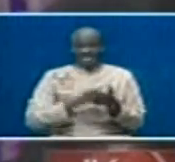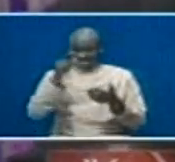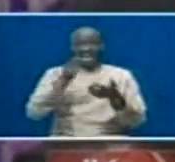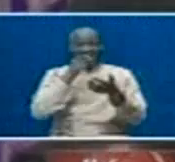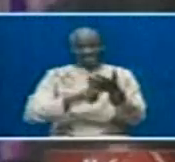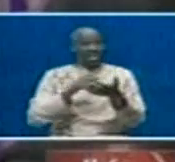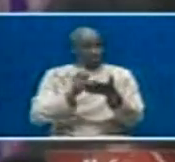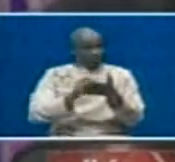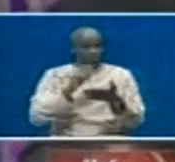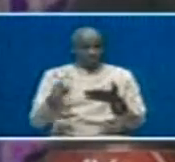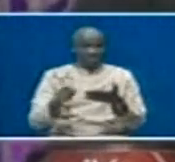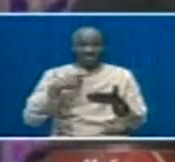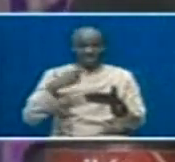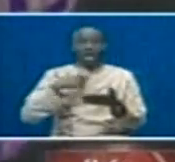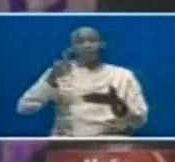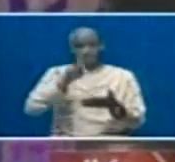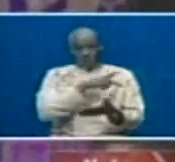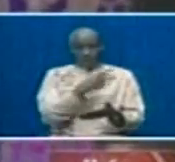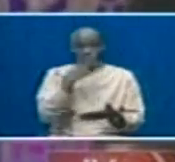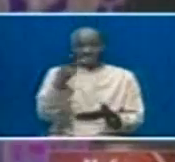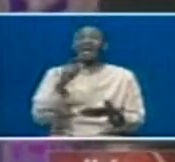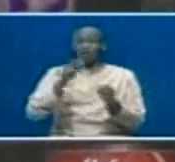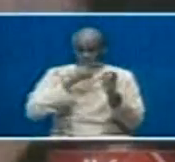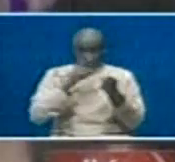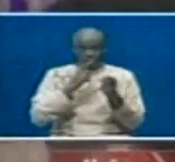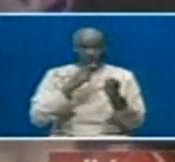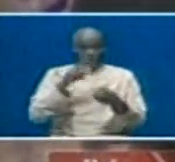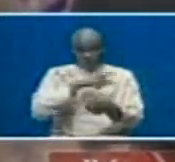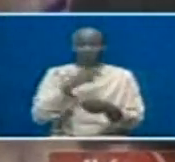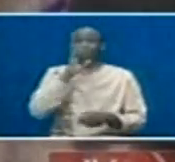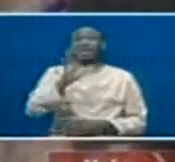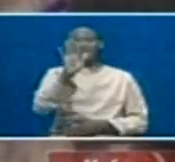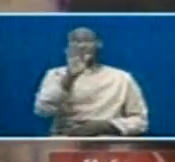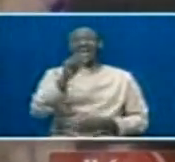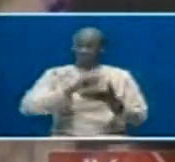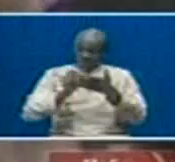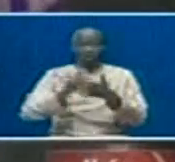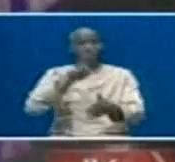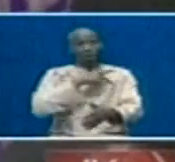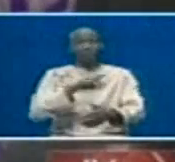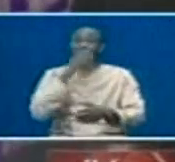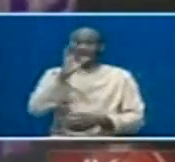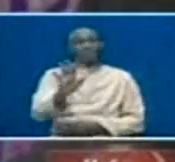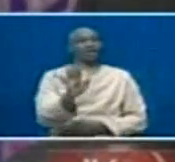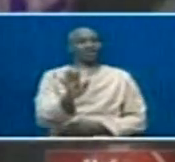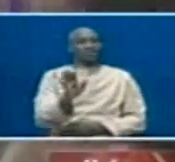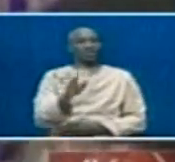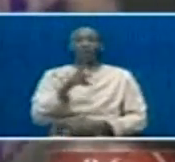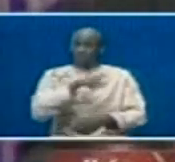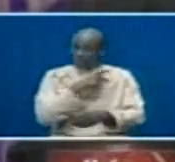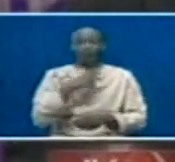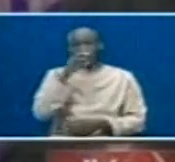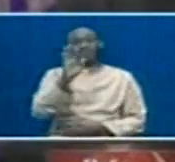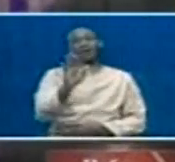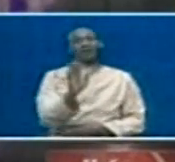letter, he put a poem in that he wrote for his son. You understand? Mm-hmm. He wrote this poem for his